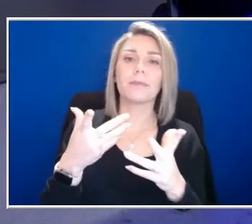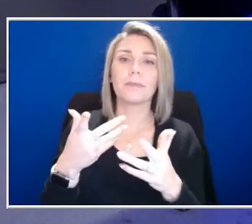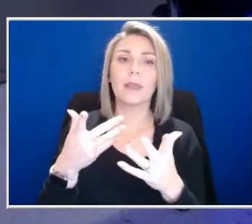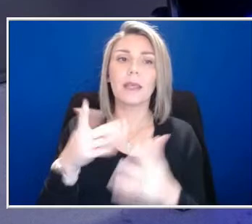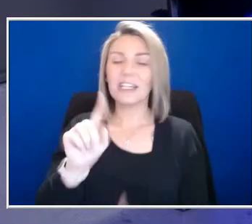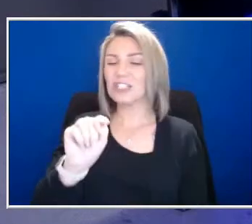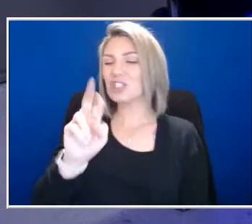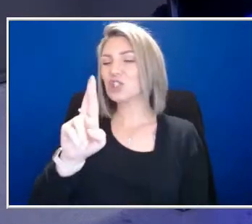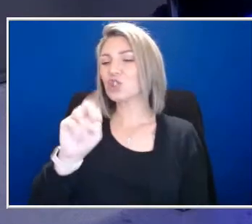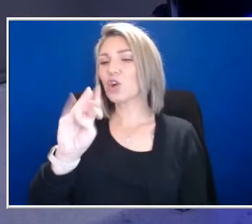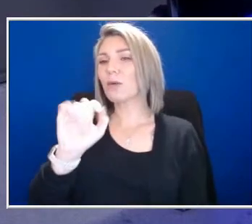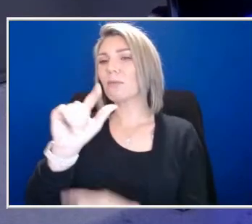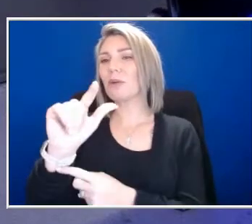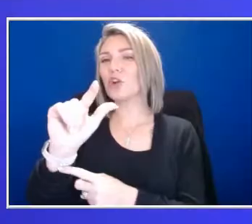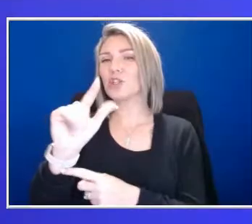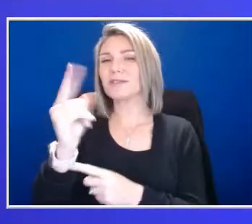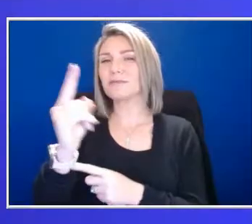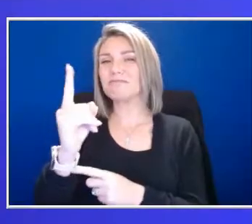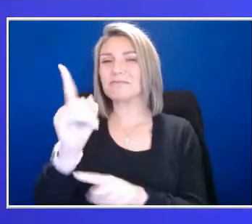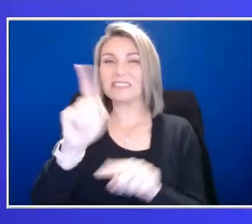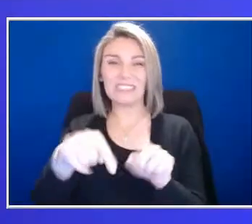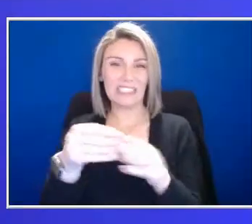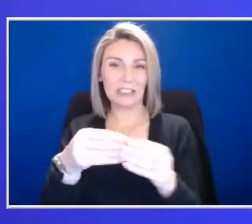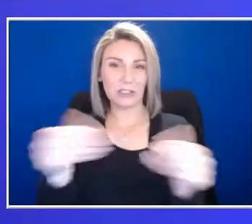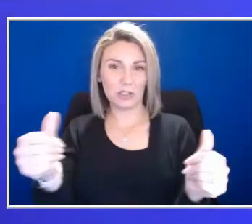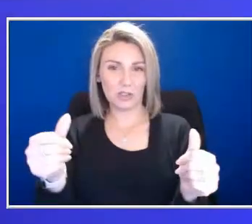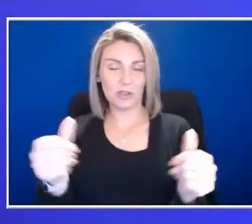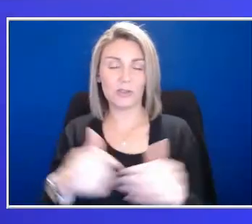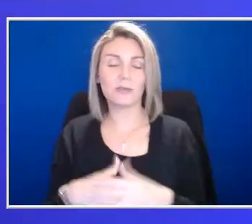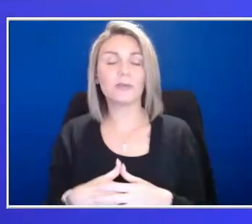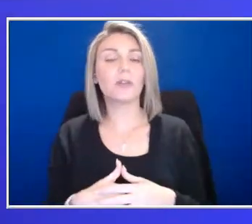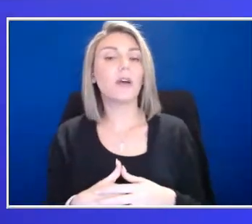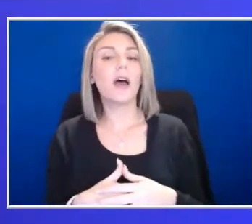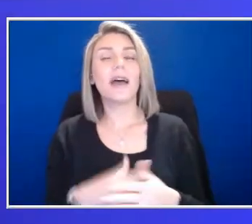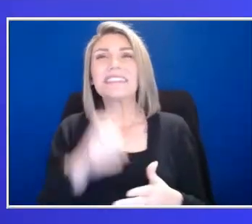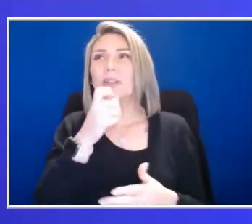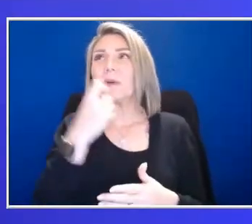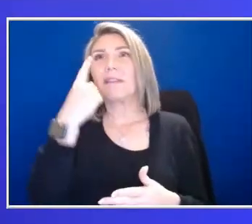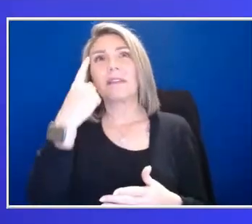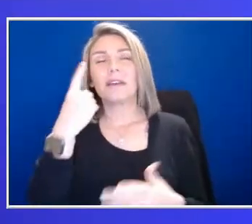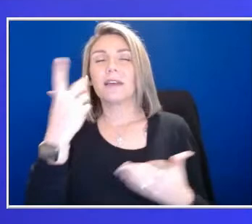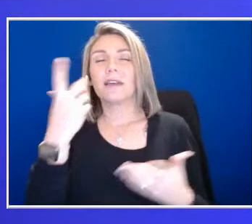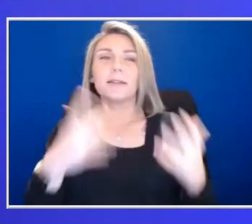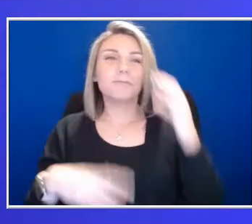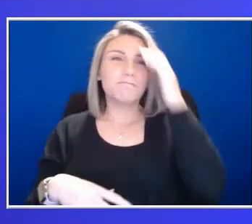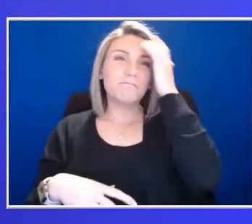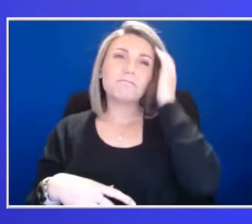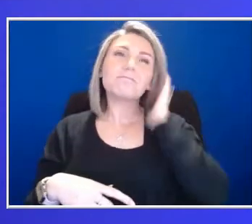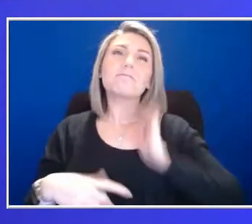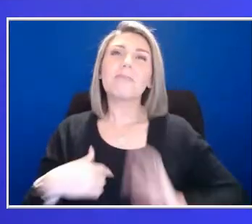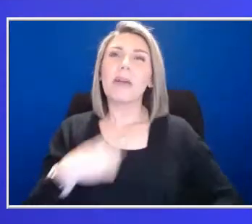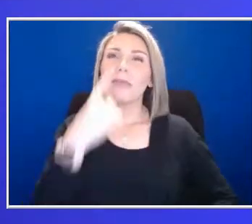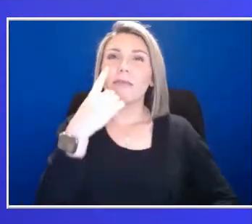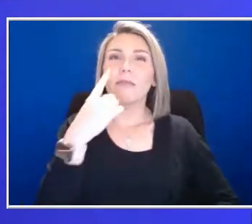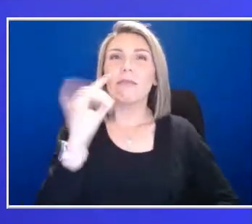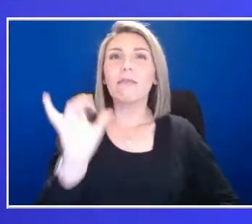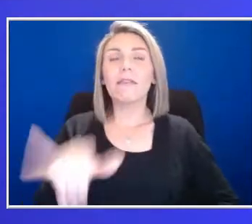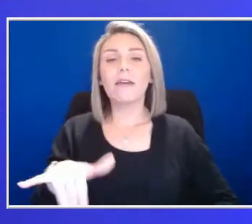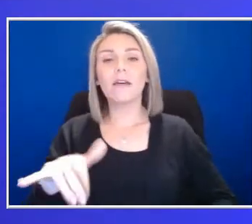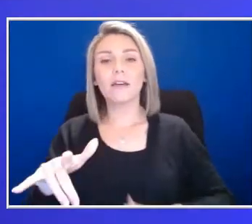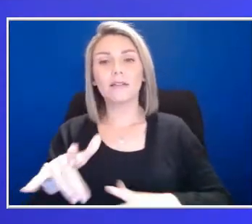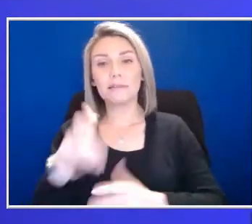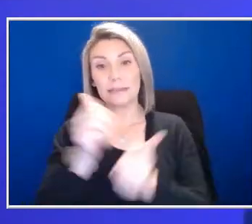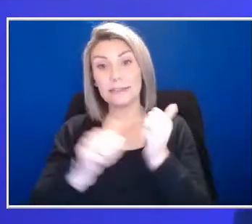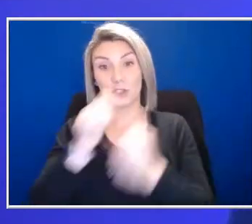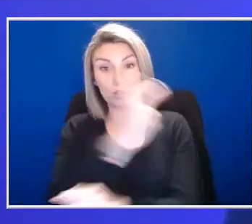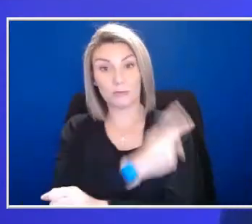something that cannot be cured? I don't think it does. I think that every patient's